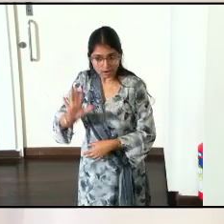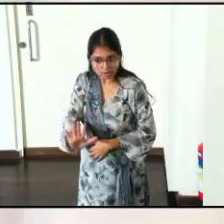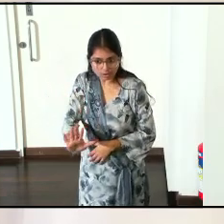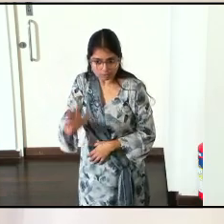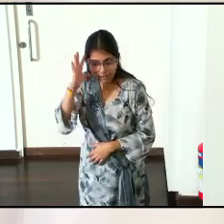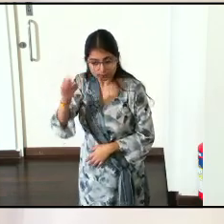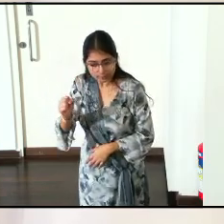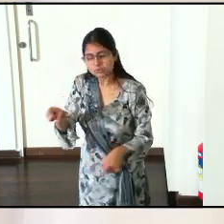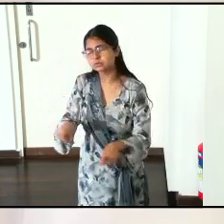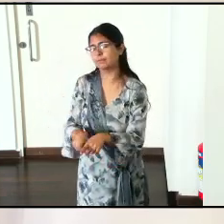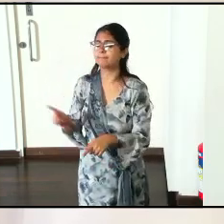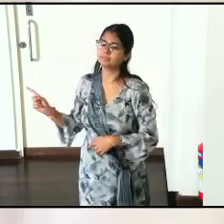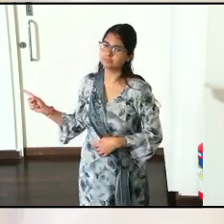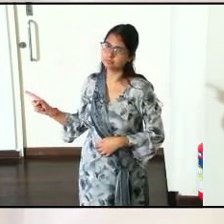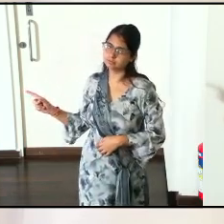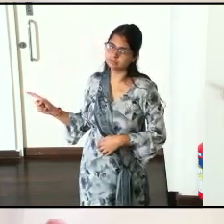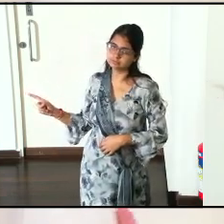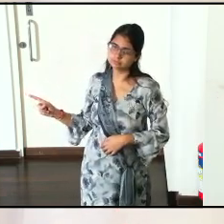So